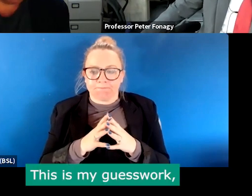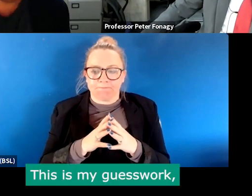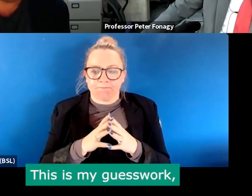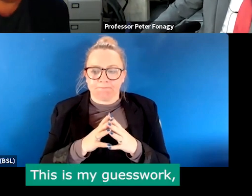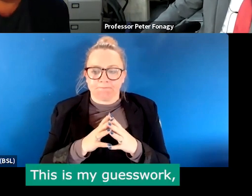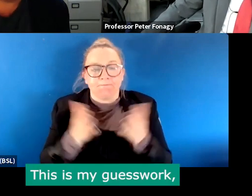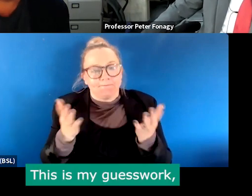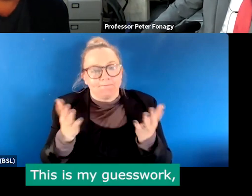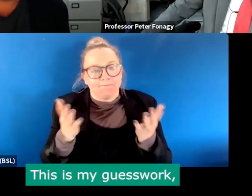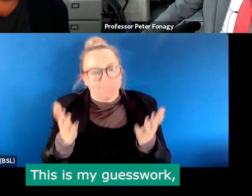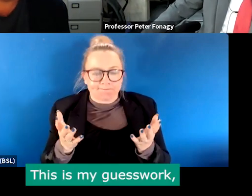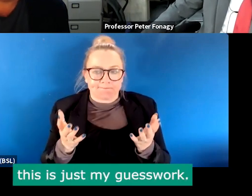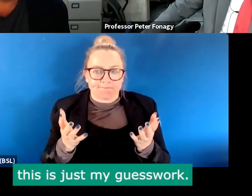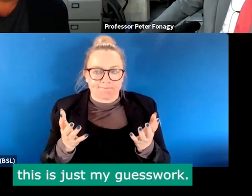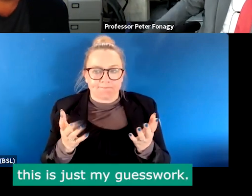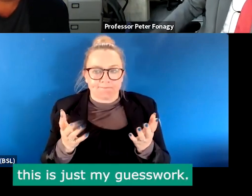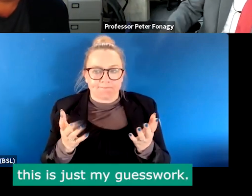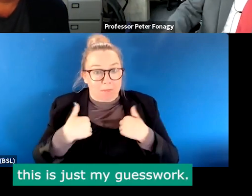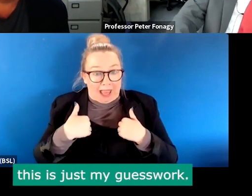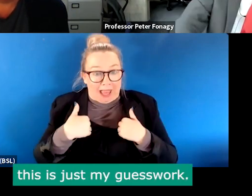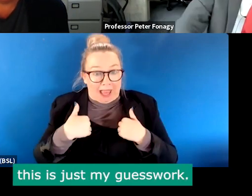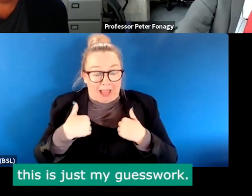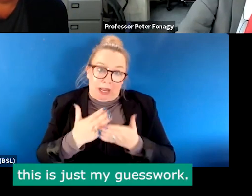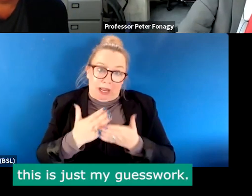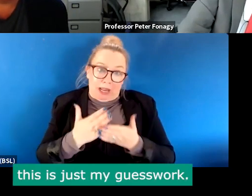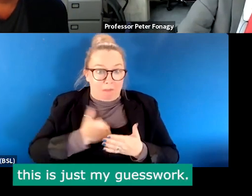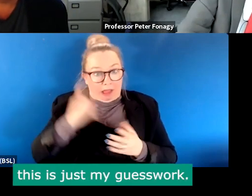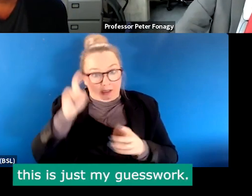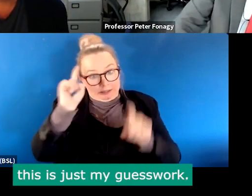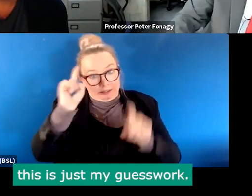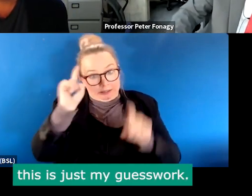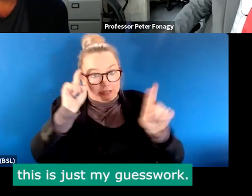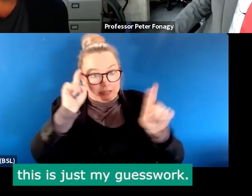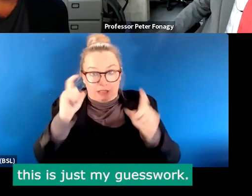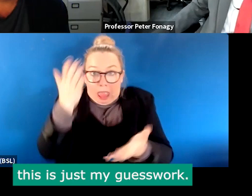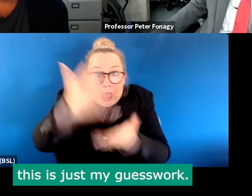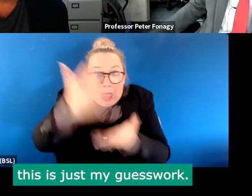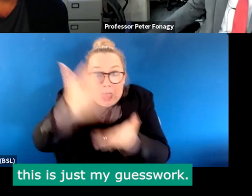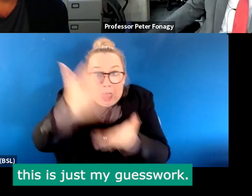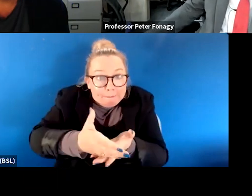this is my guesswork. This is just my guesswork.